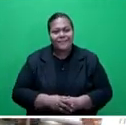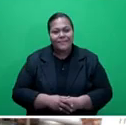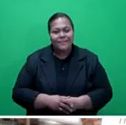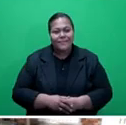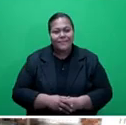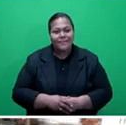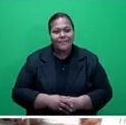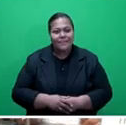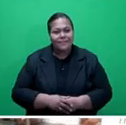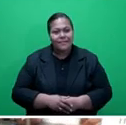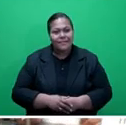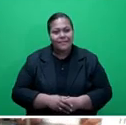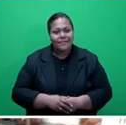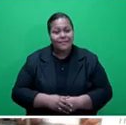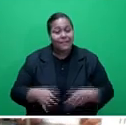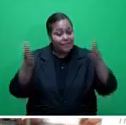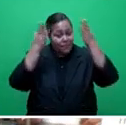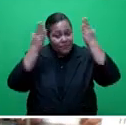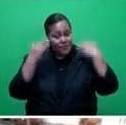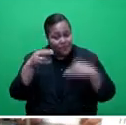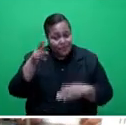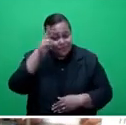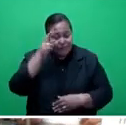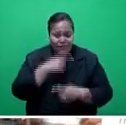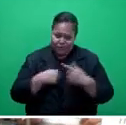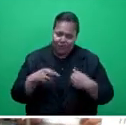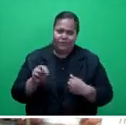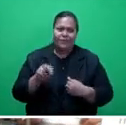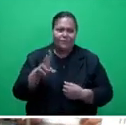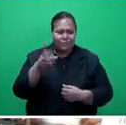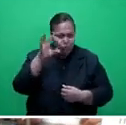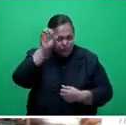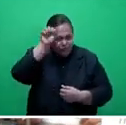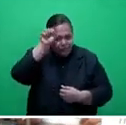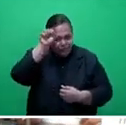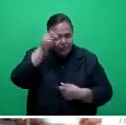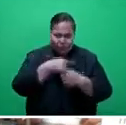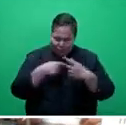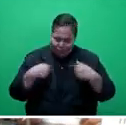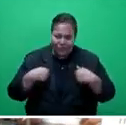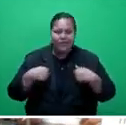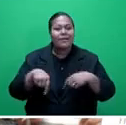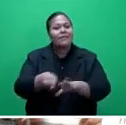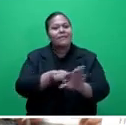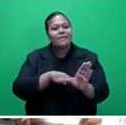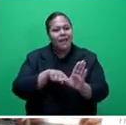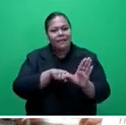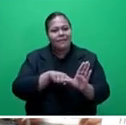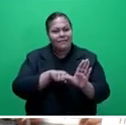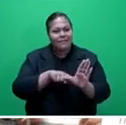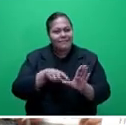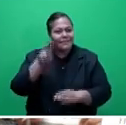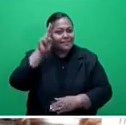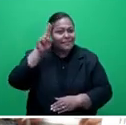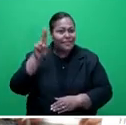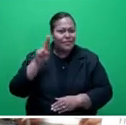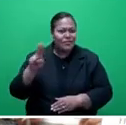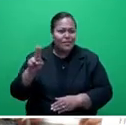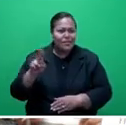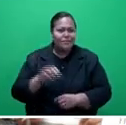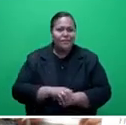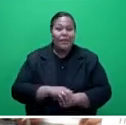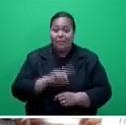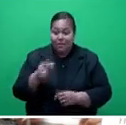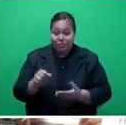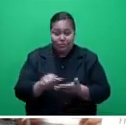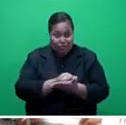Mr. Speaker, sir, we need to remember that we remain a young nation. But in the words of Scripture, if I may,